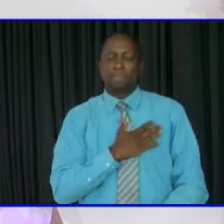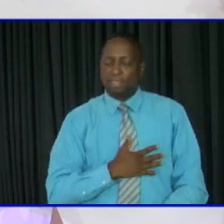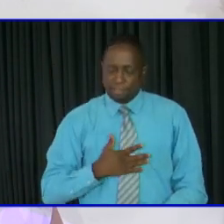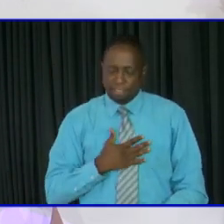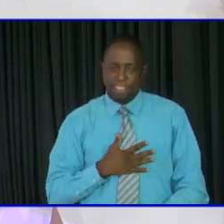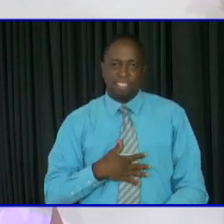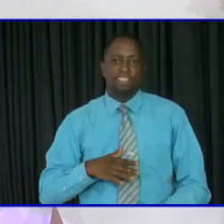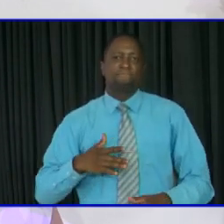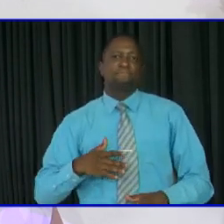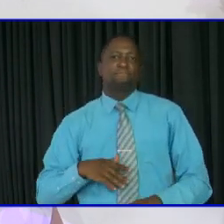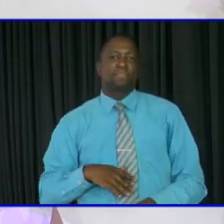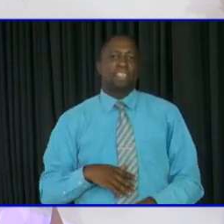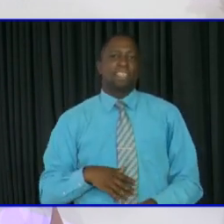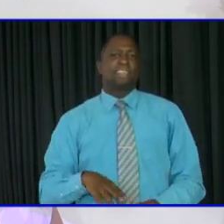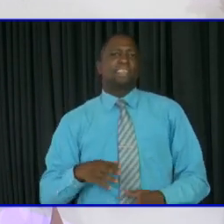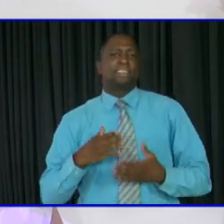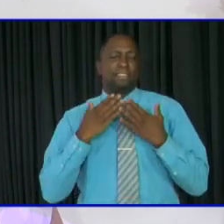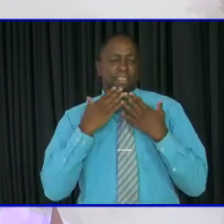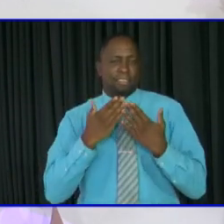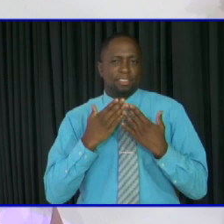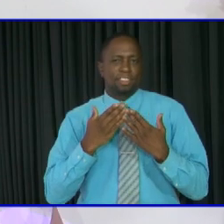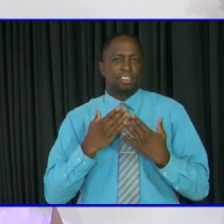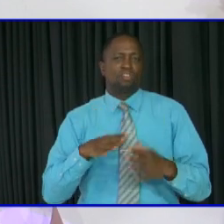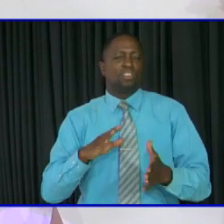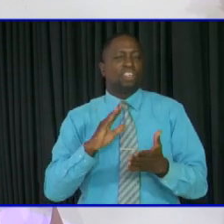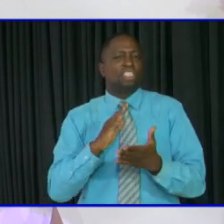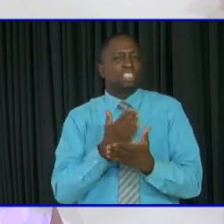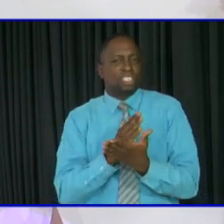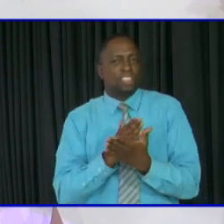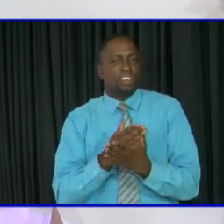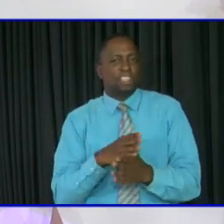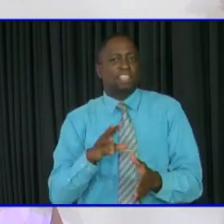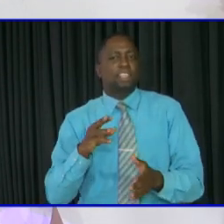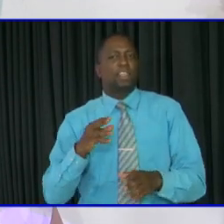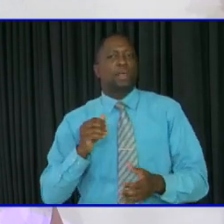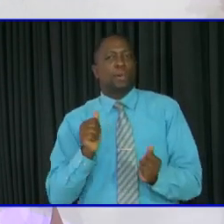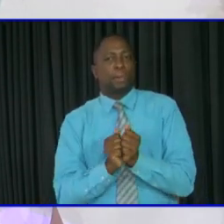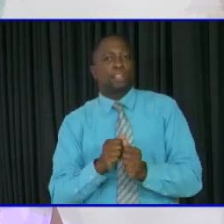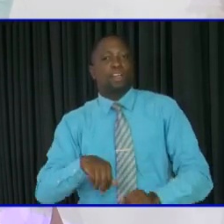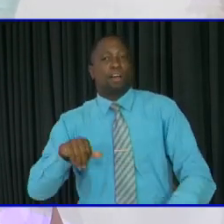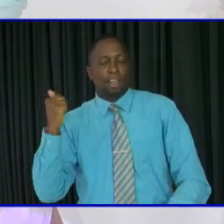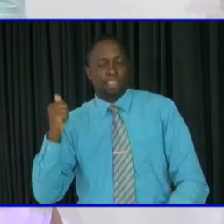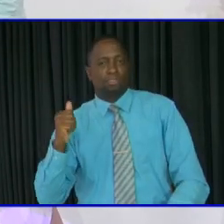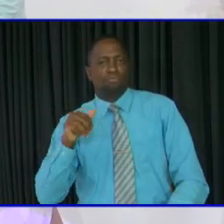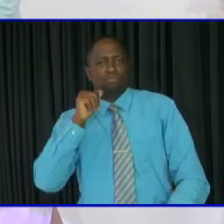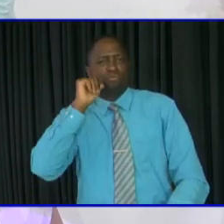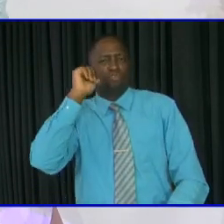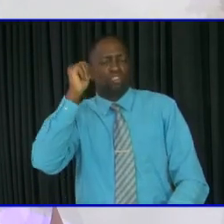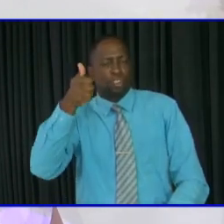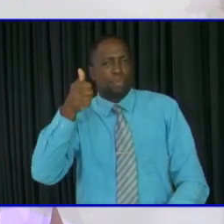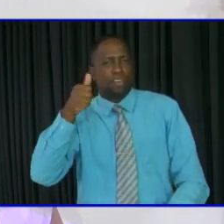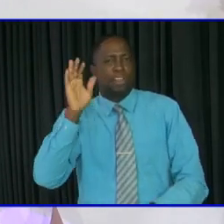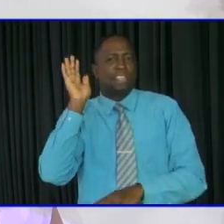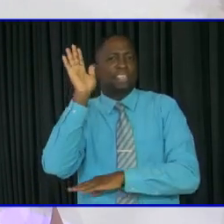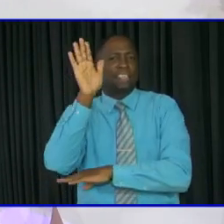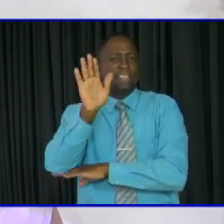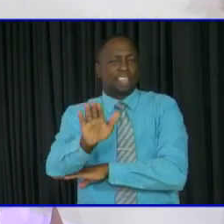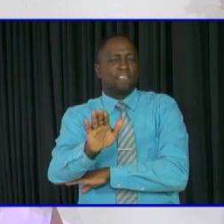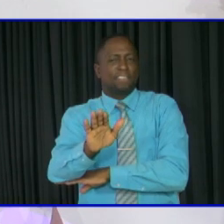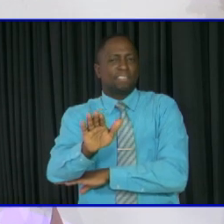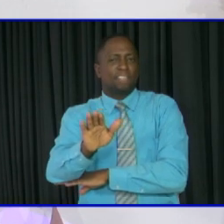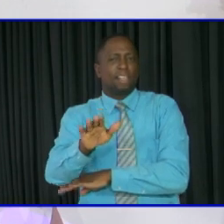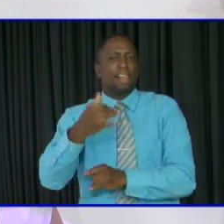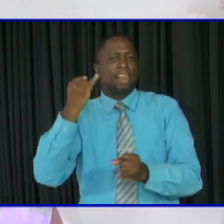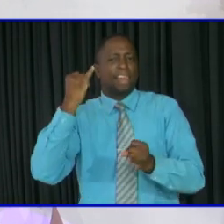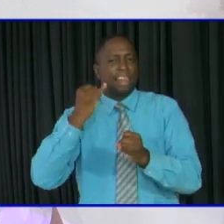the time to be with us and to share the message with others. Tomorrow evening will be the last in the Let's